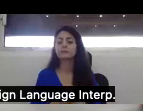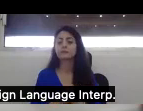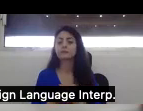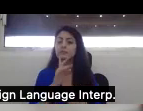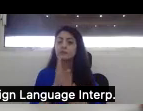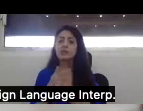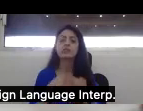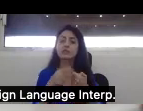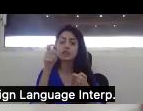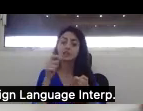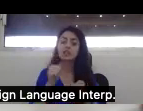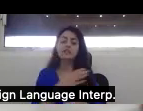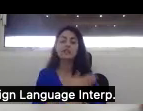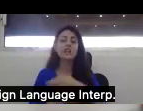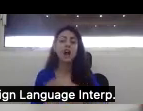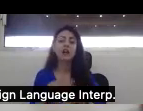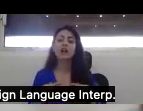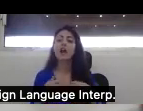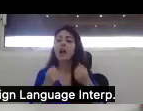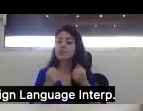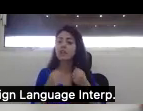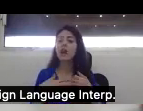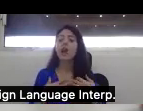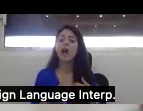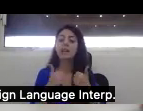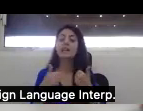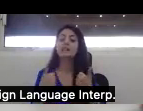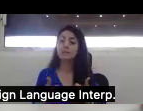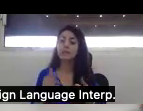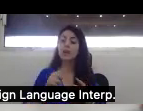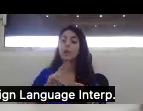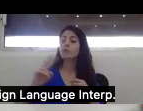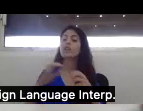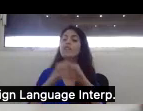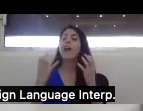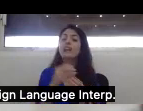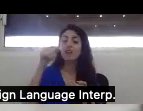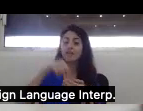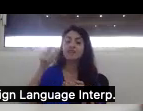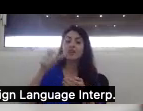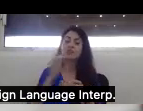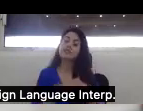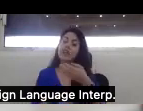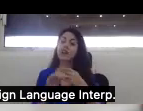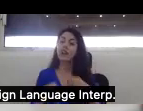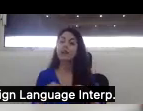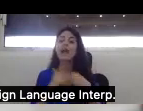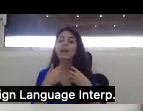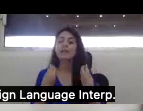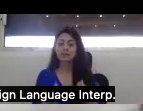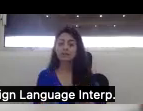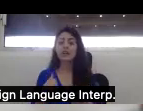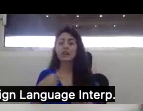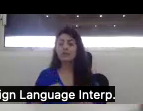civil society could be doing and we should be doing. We also should have a conversation in Jordan between closing the gap between